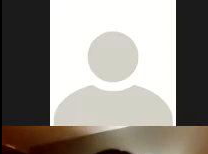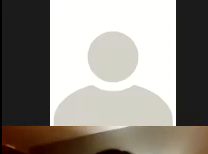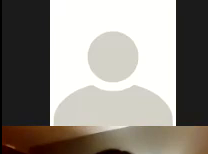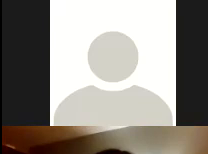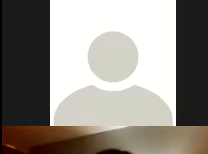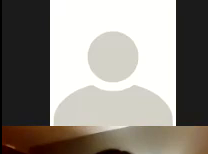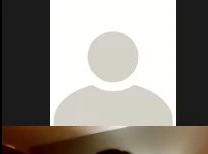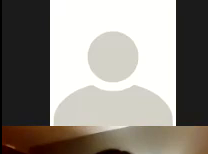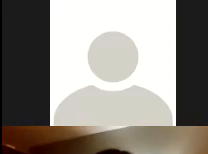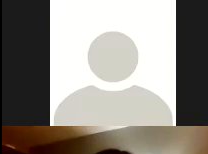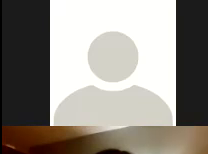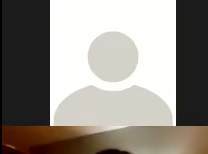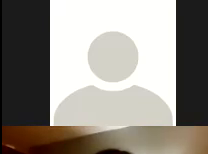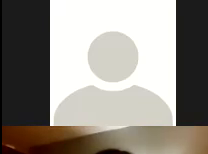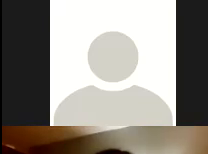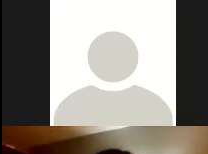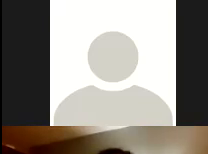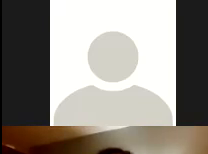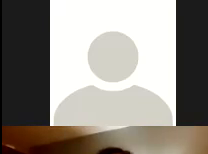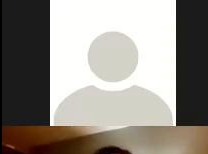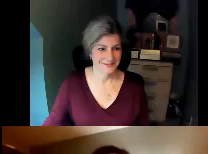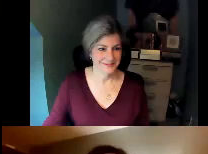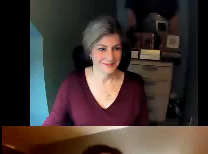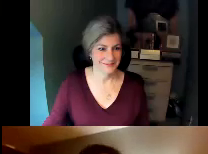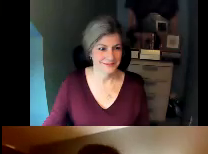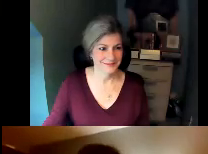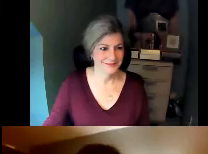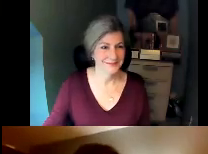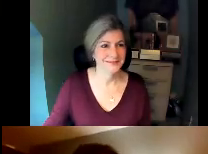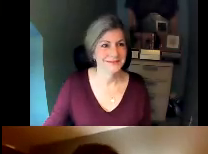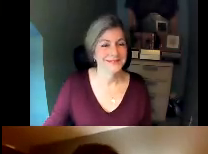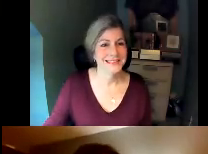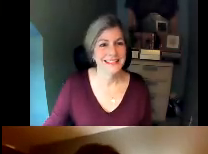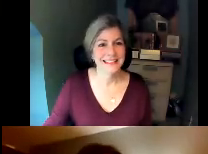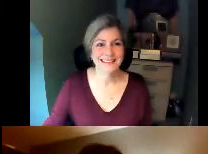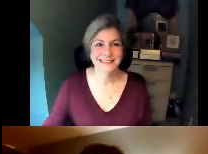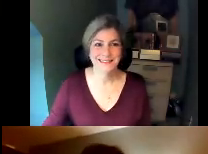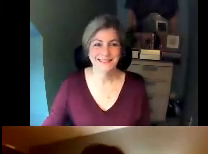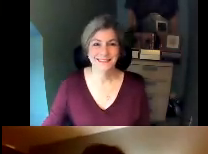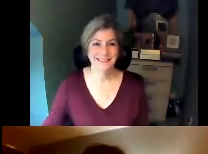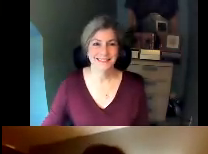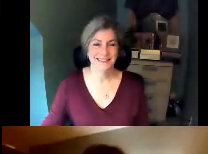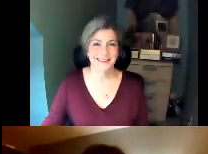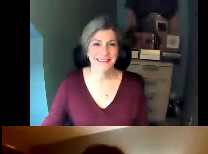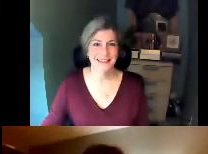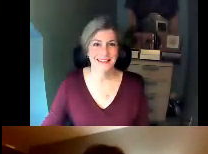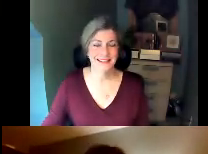know how we can help. And that is about it for my presentation